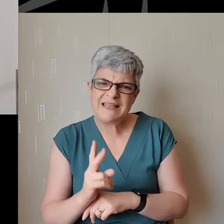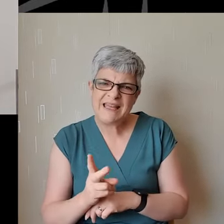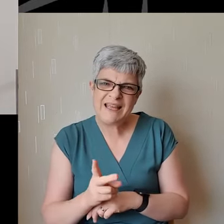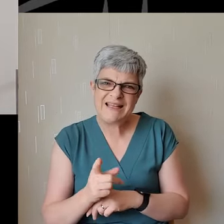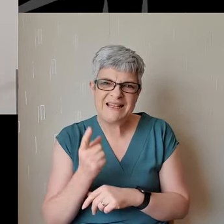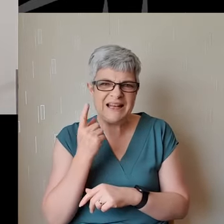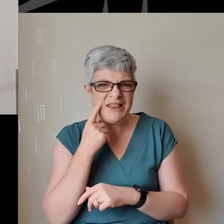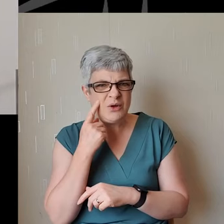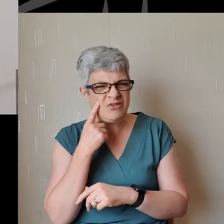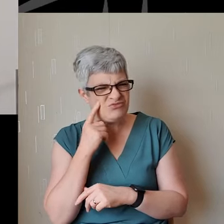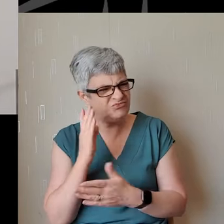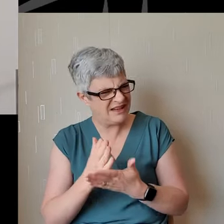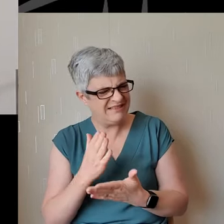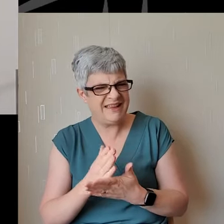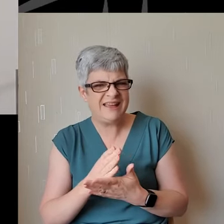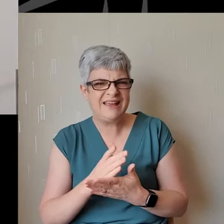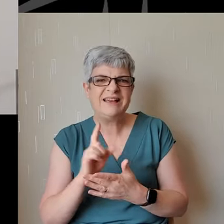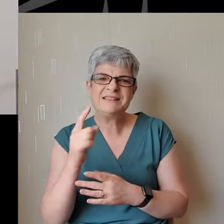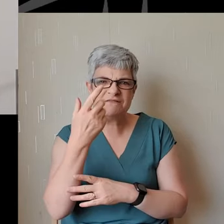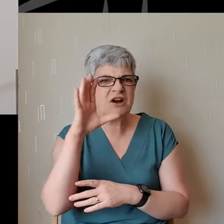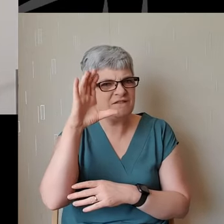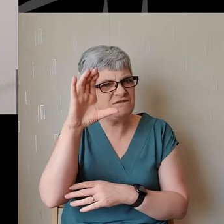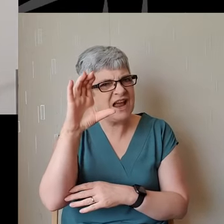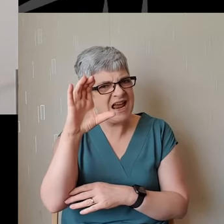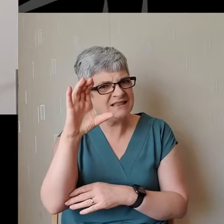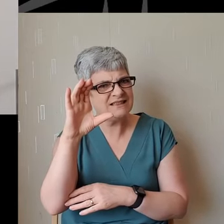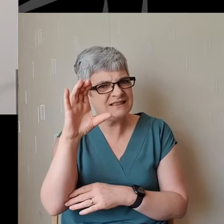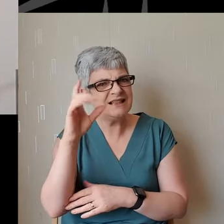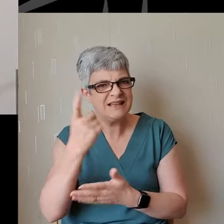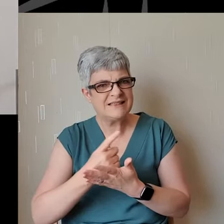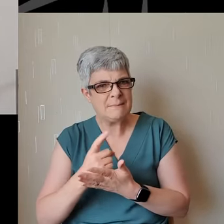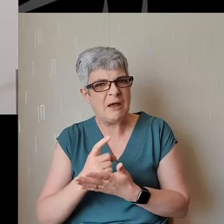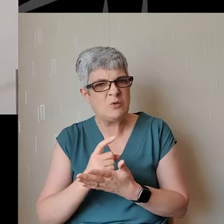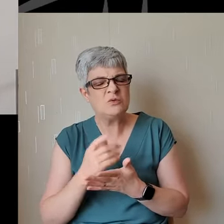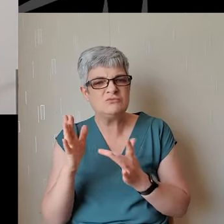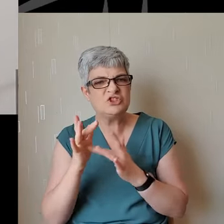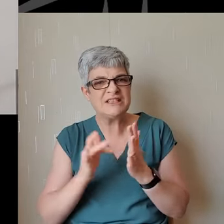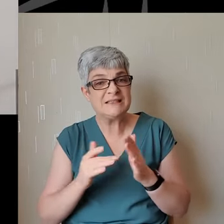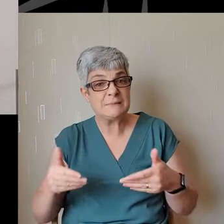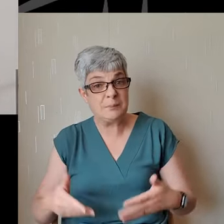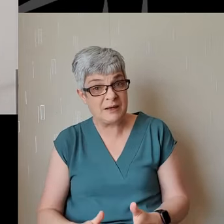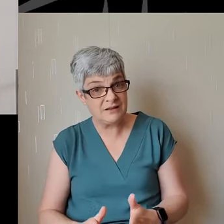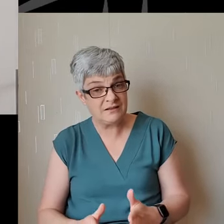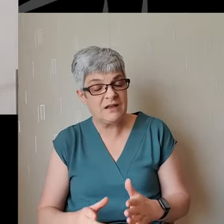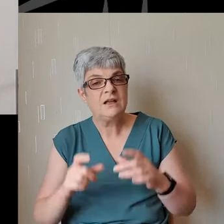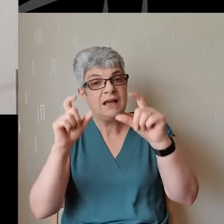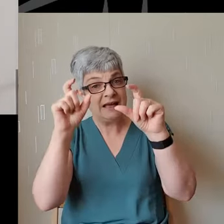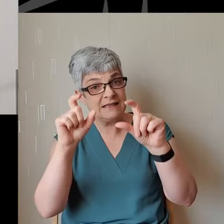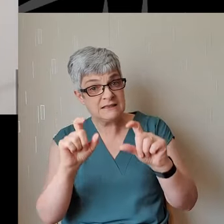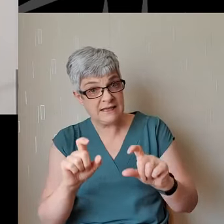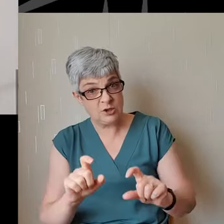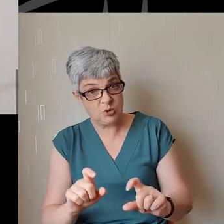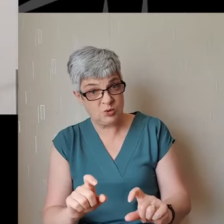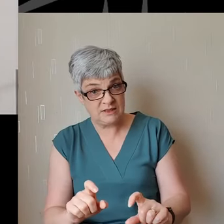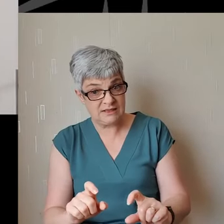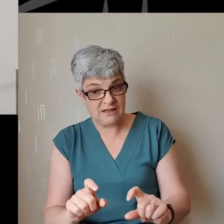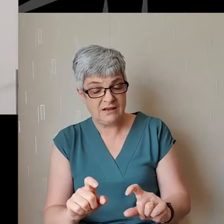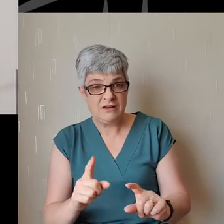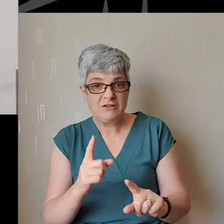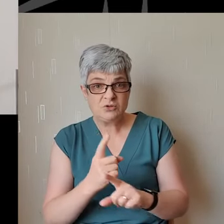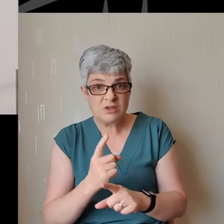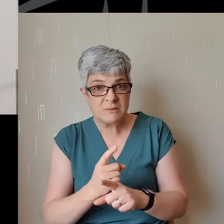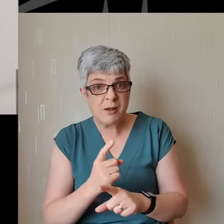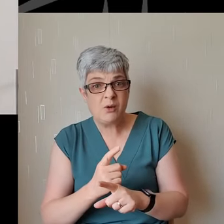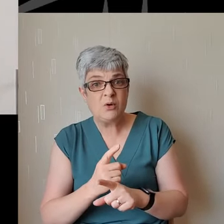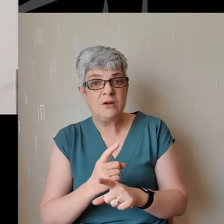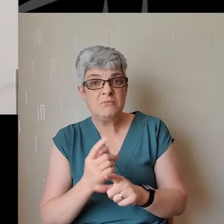it's only the first verse that's about the birth of Jesus. The hymn continues with further and